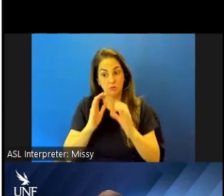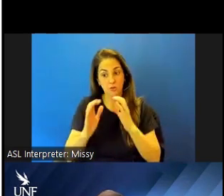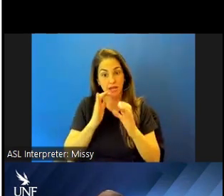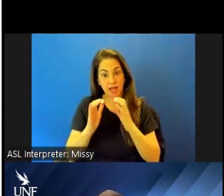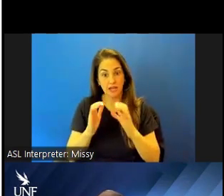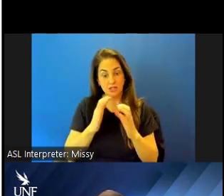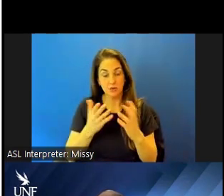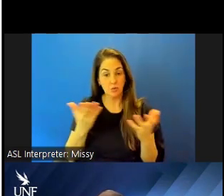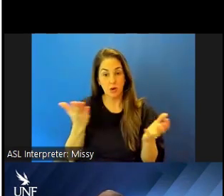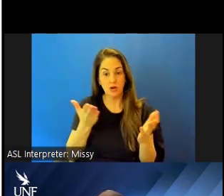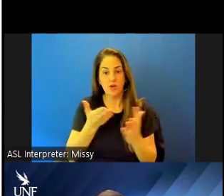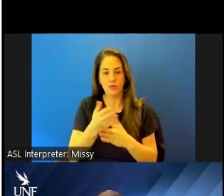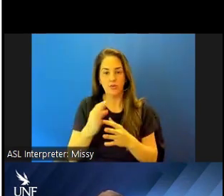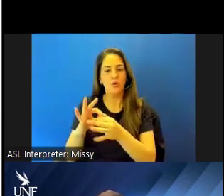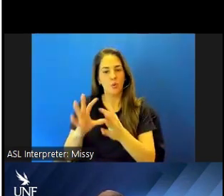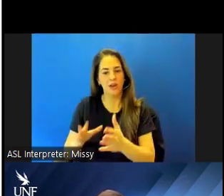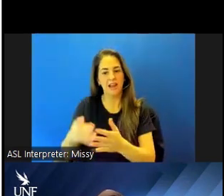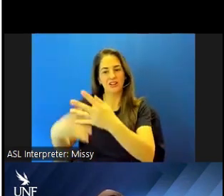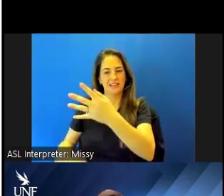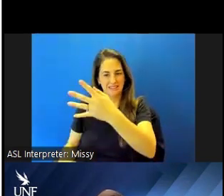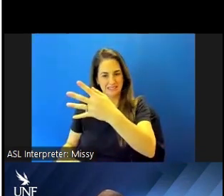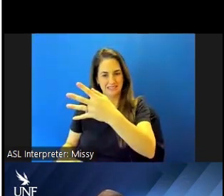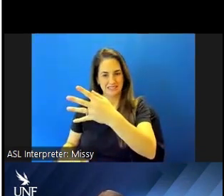will be through that coordinator list.